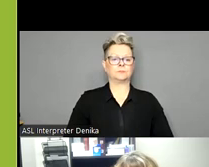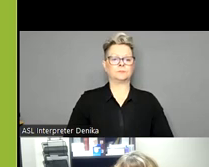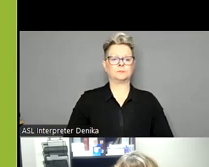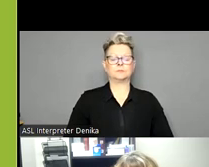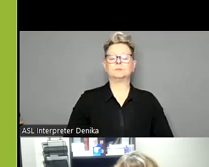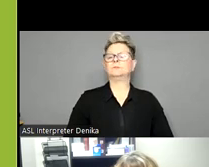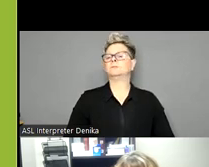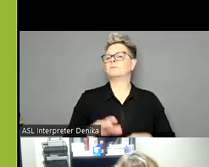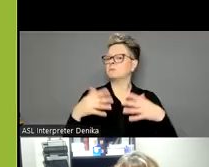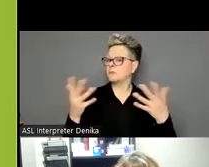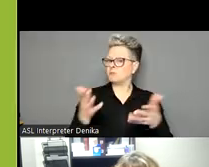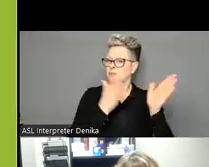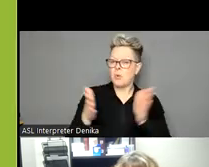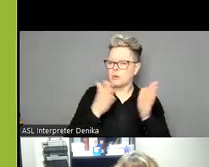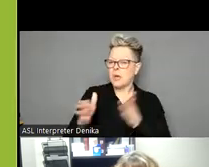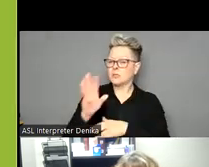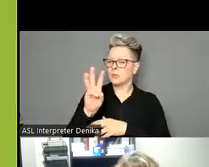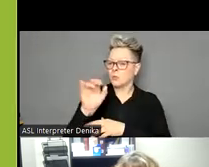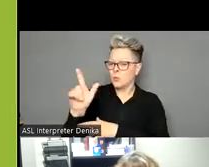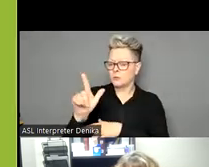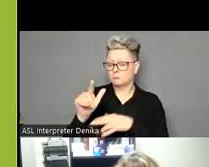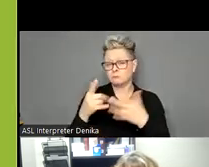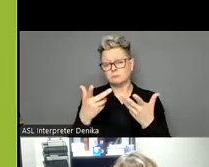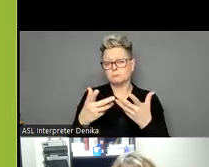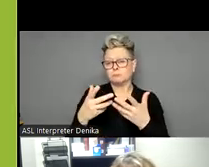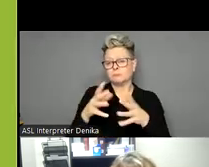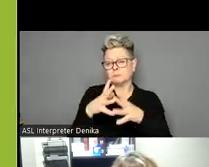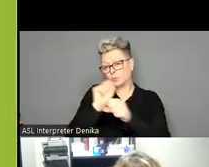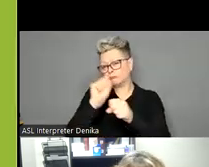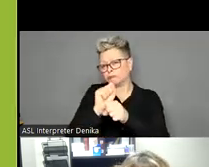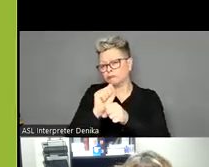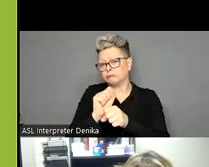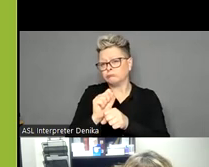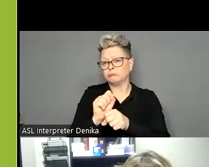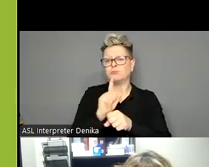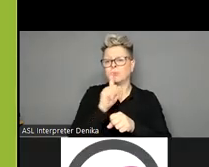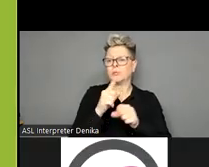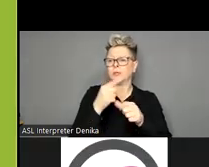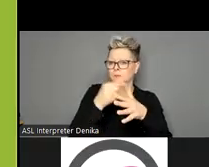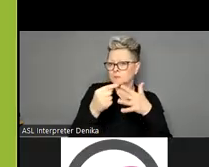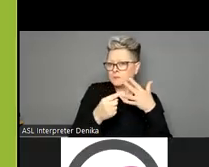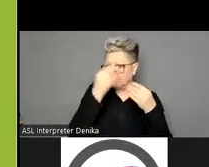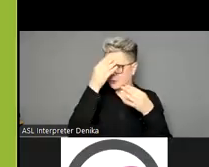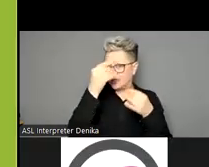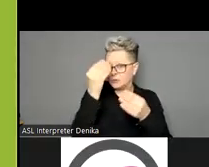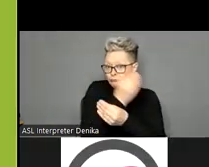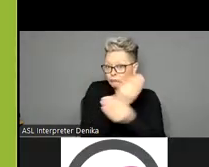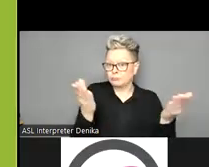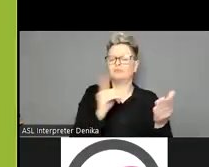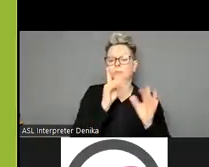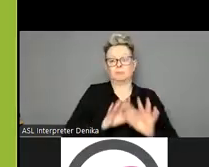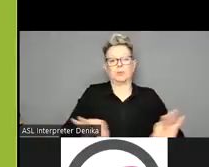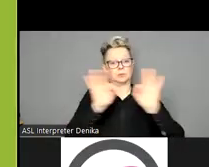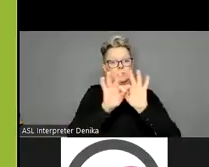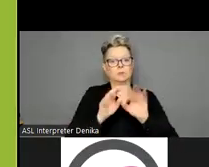work goes into organizing the execution of the will, and those formalities are quite important. Because the overarching